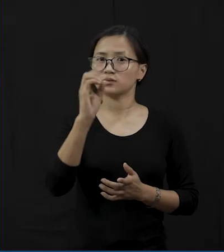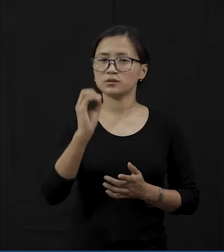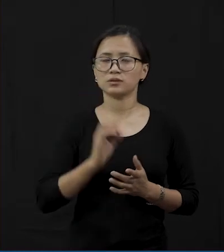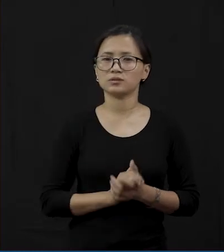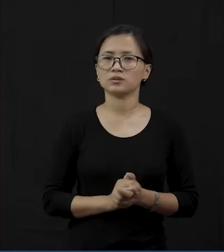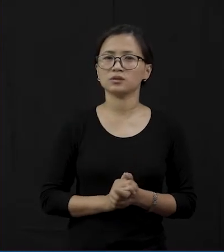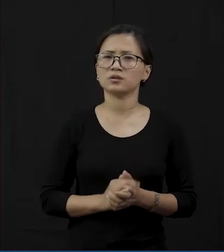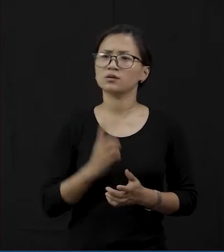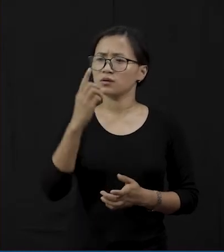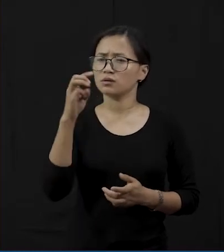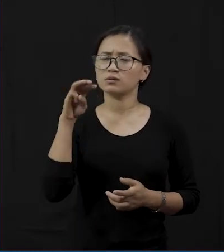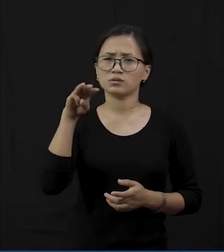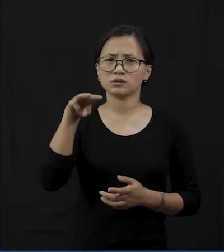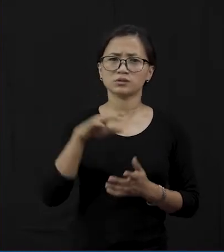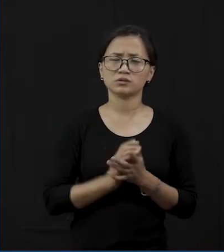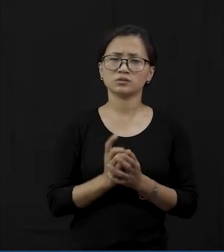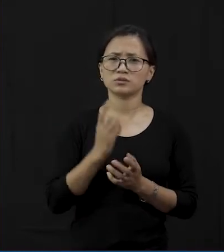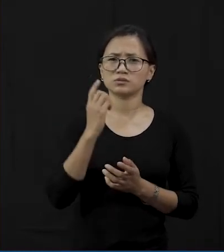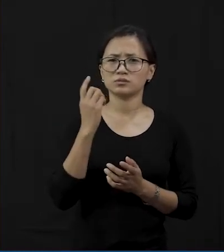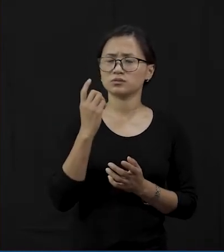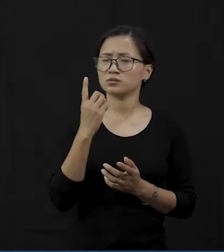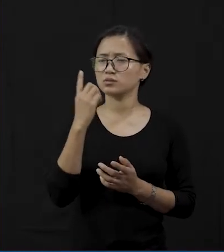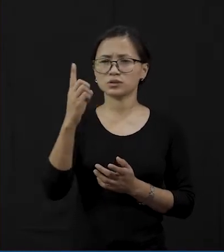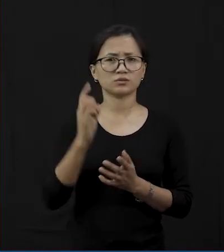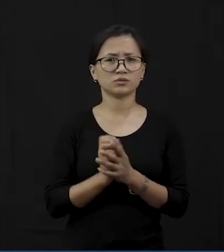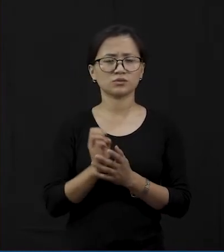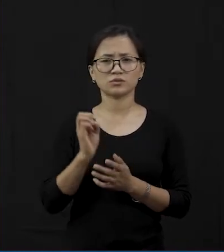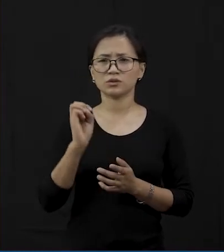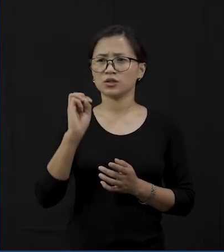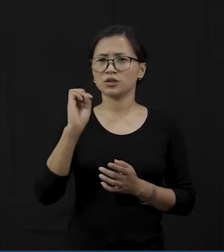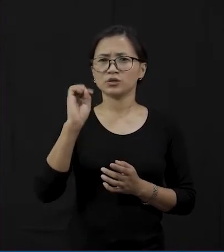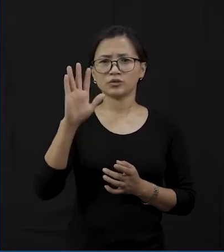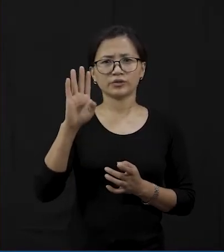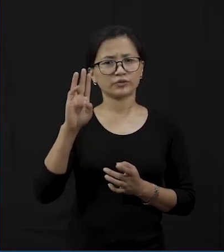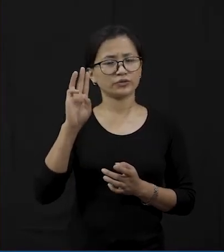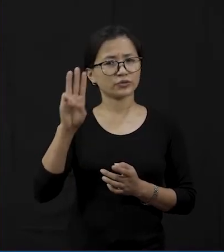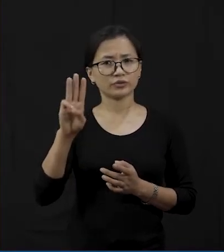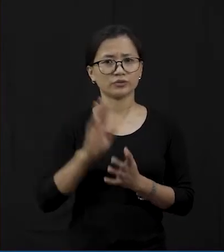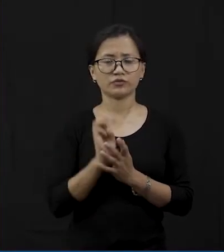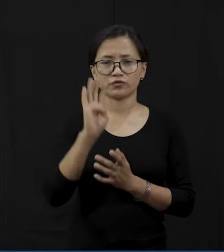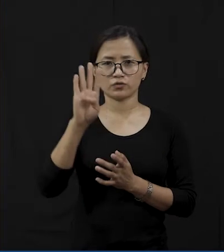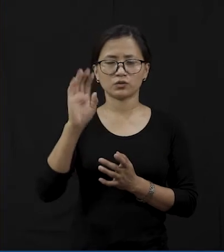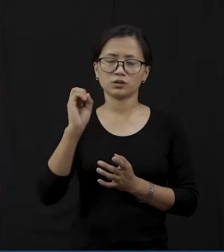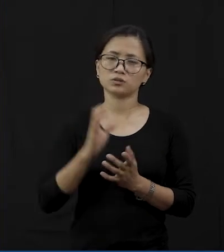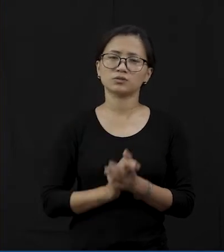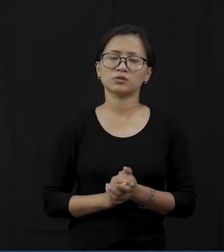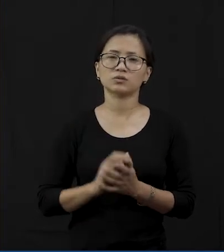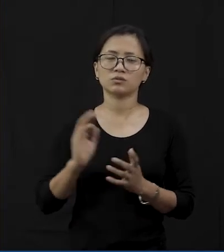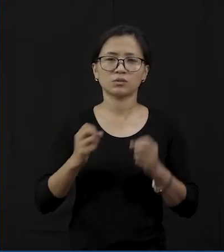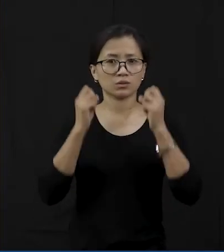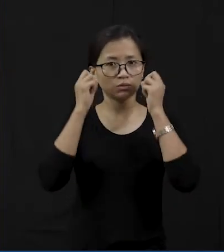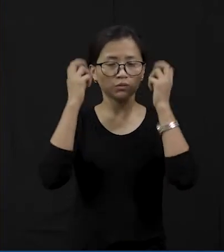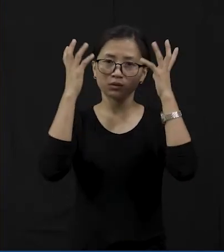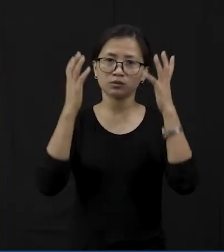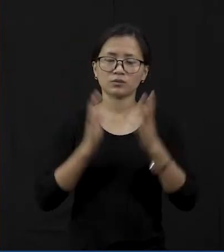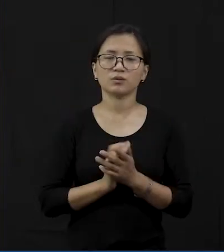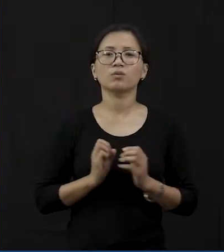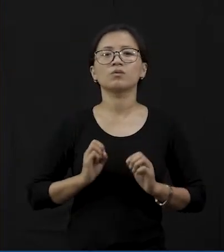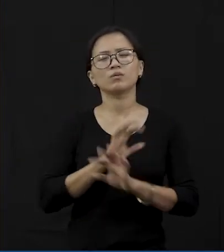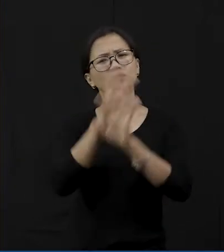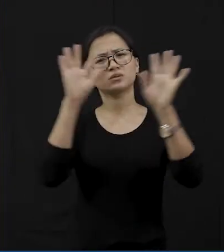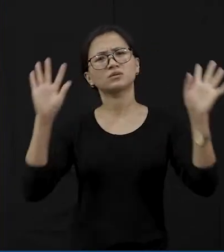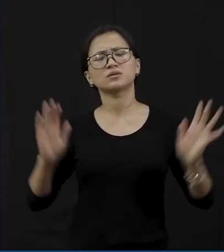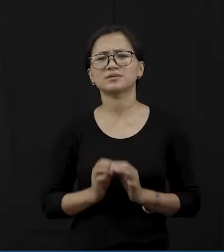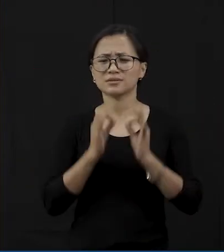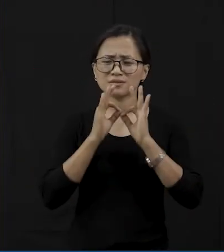like 1340 or something, just bigger numbers or bigger digits, you might be wondering, right? So the